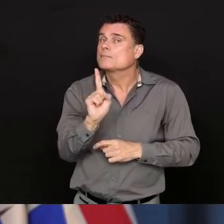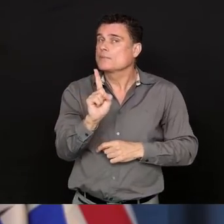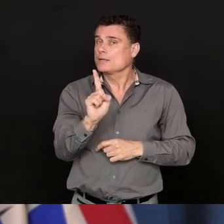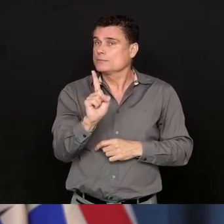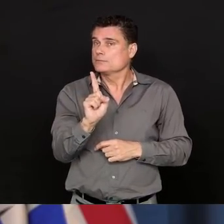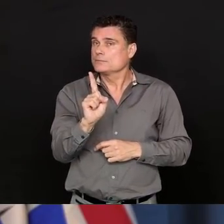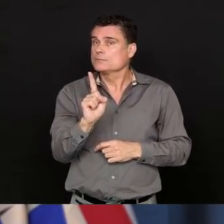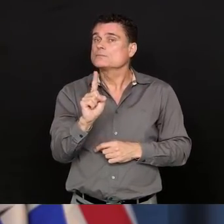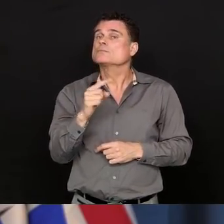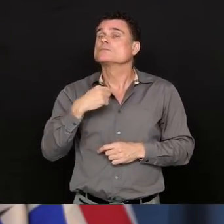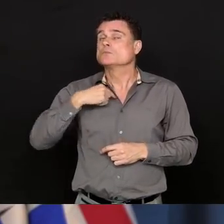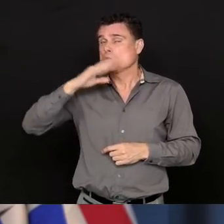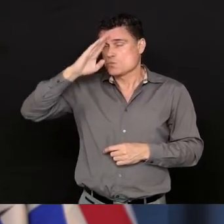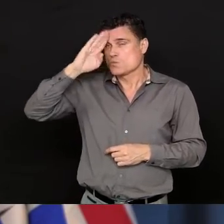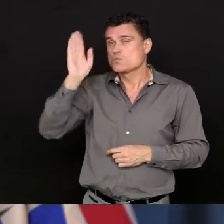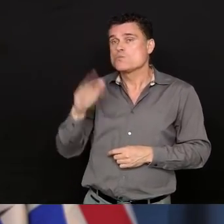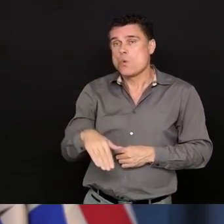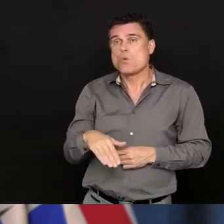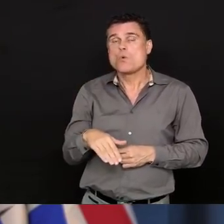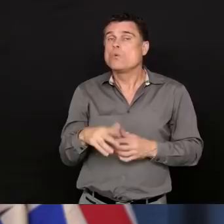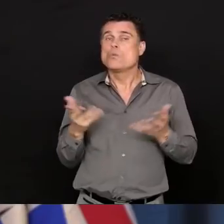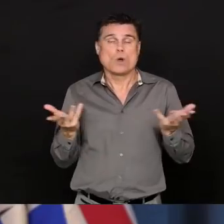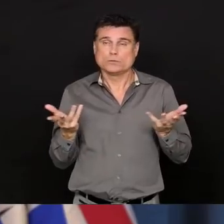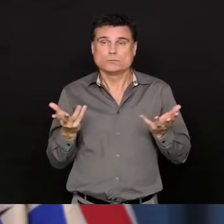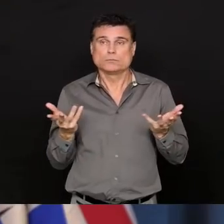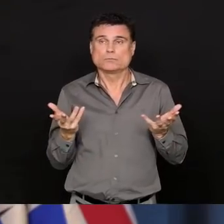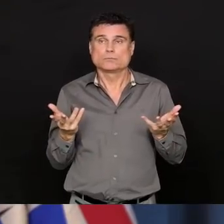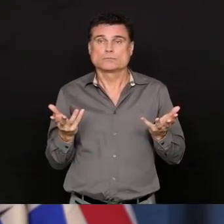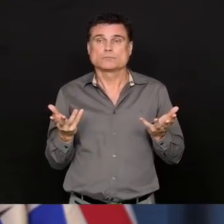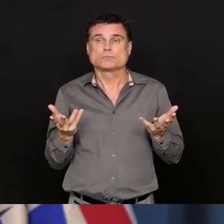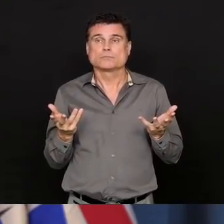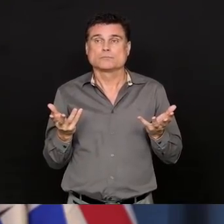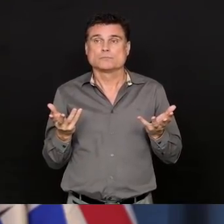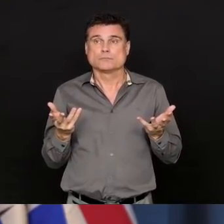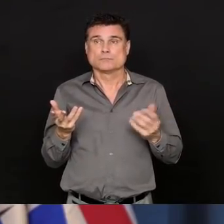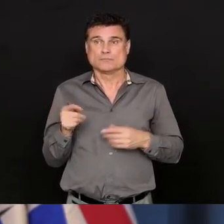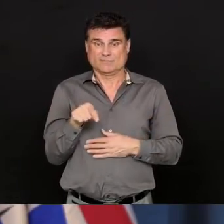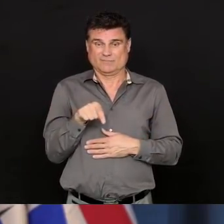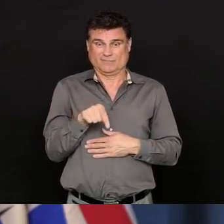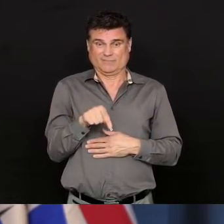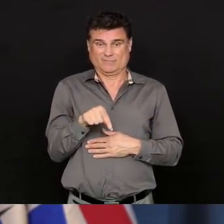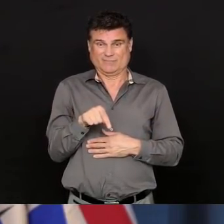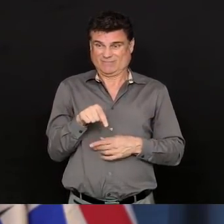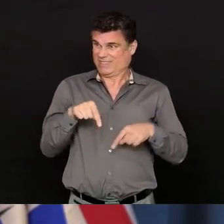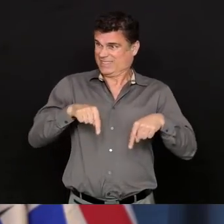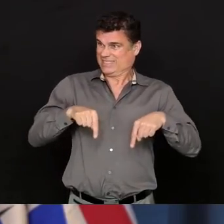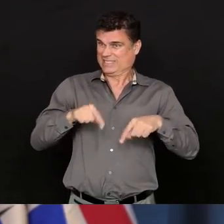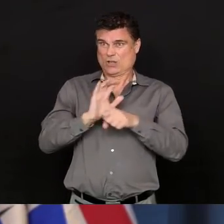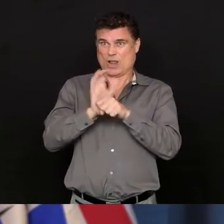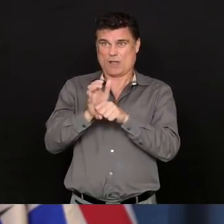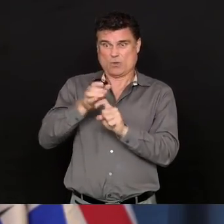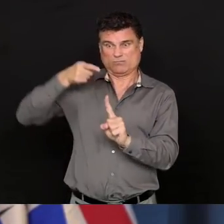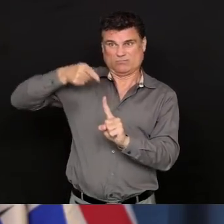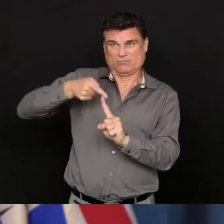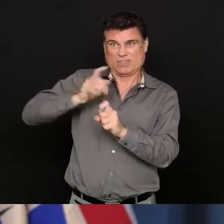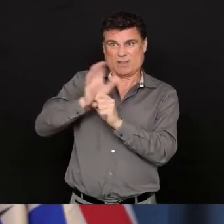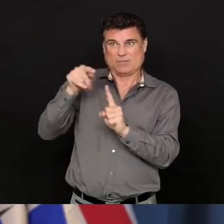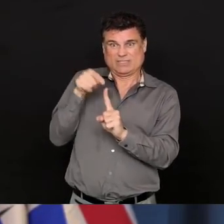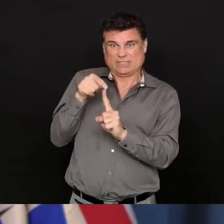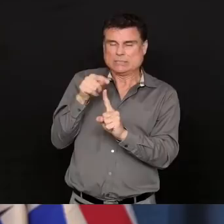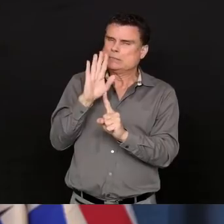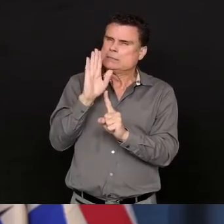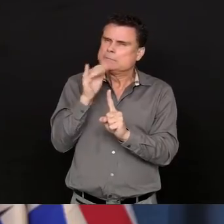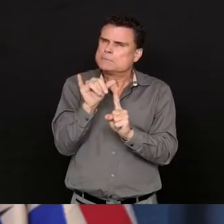that this, there's some evidence that this coronavirus is behaving like other coronaviruses, which means that when